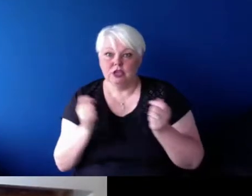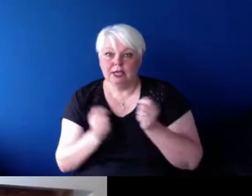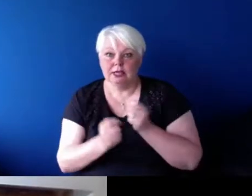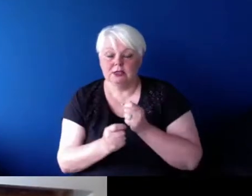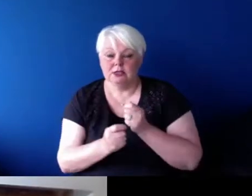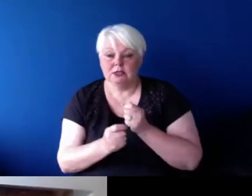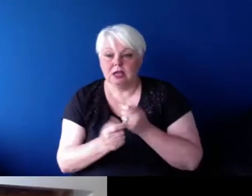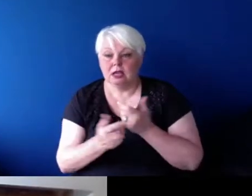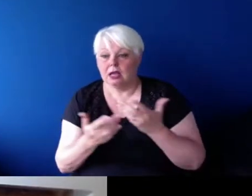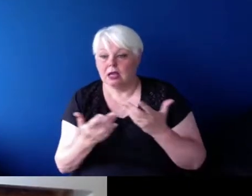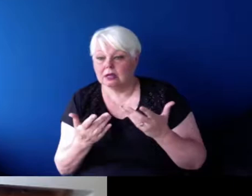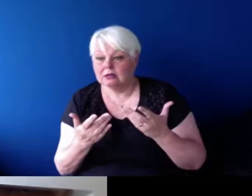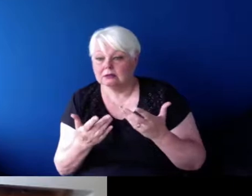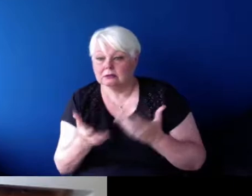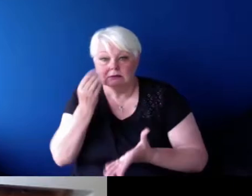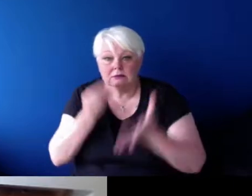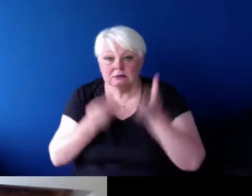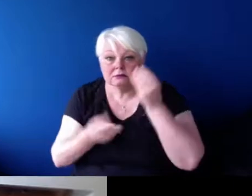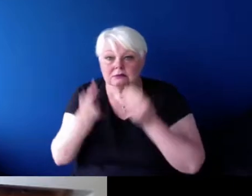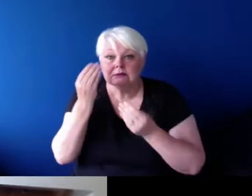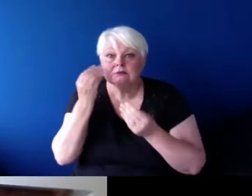those lessons continue to be learned.